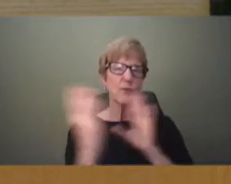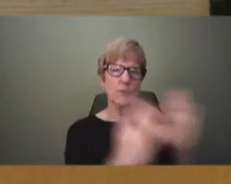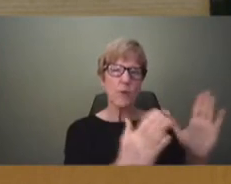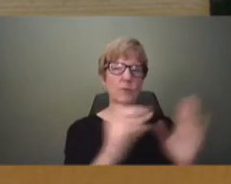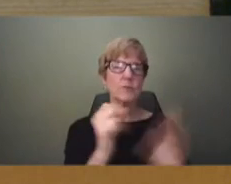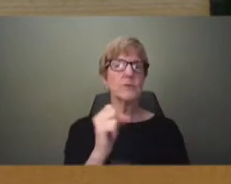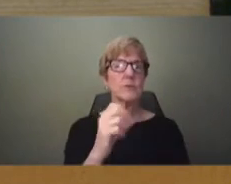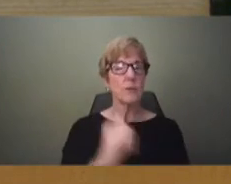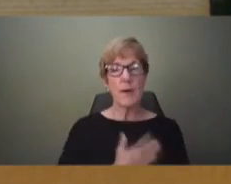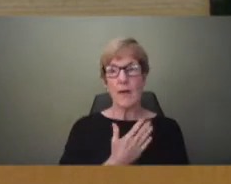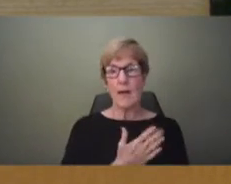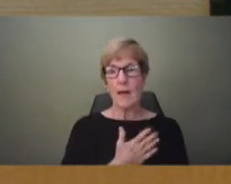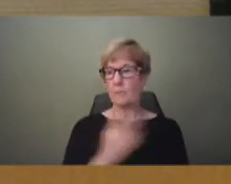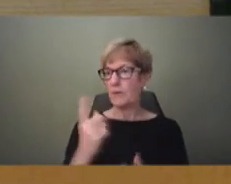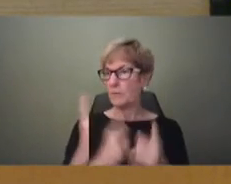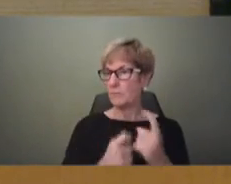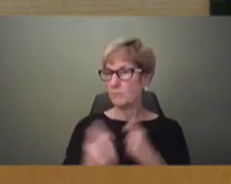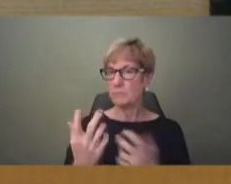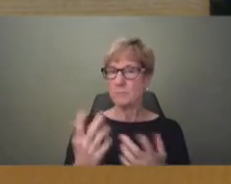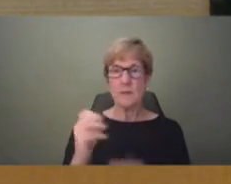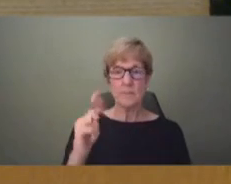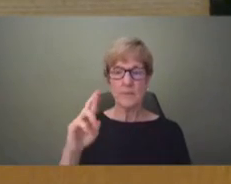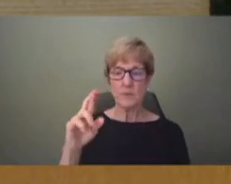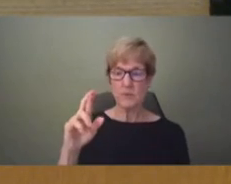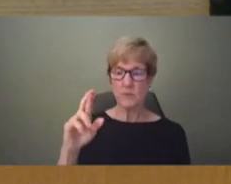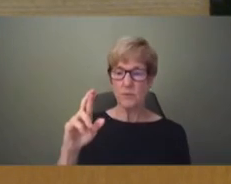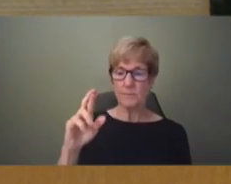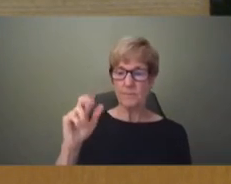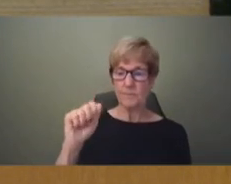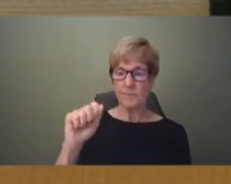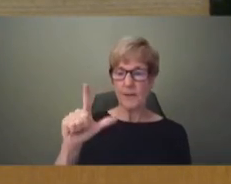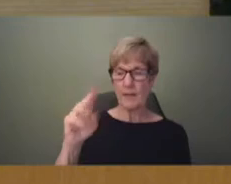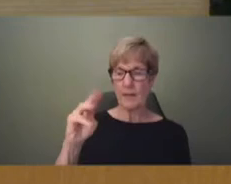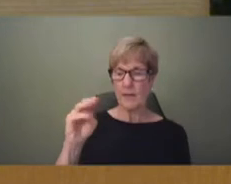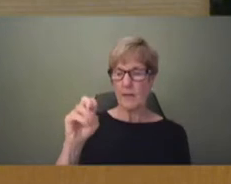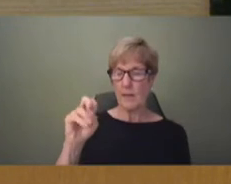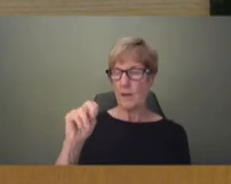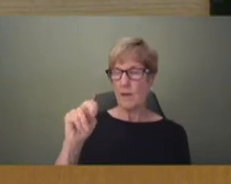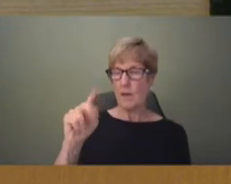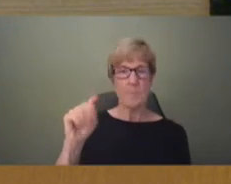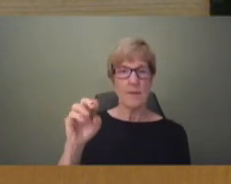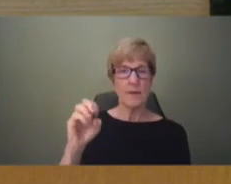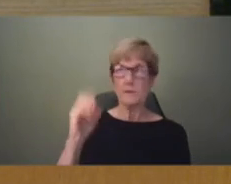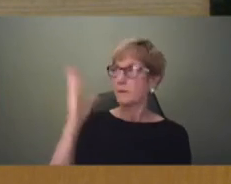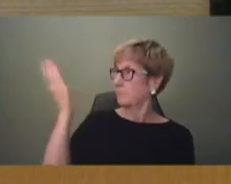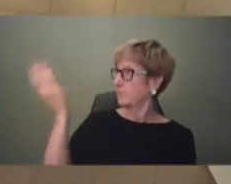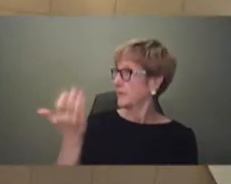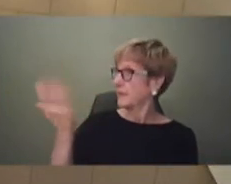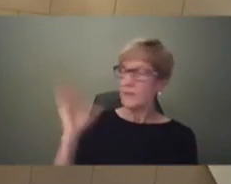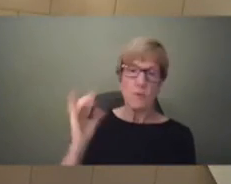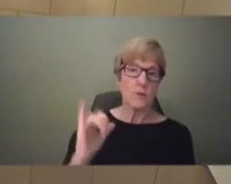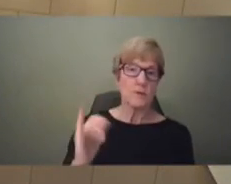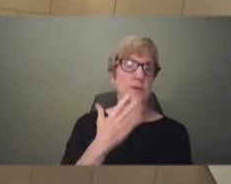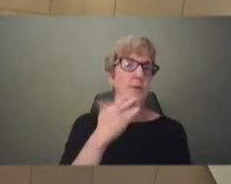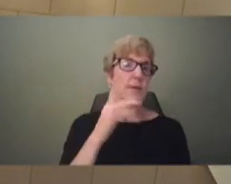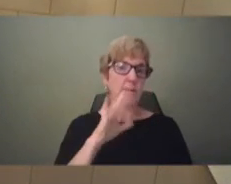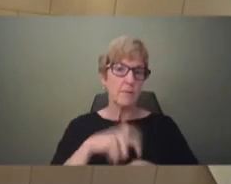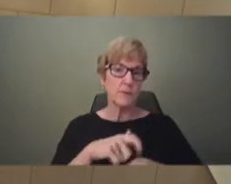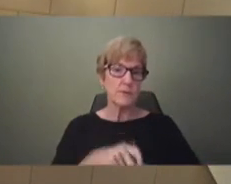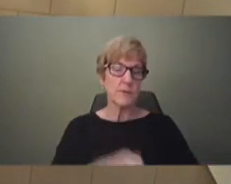happy to answer any questions Mr amono is here as well um so thank you for your time and consideration Mr